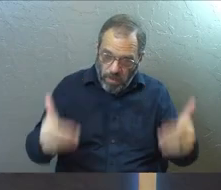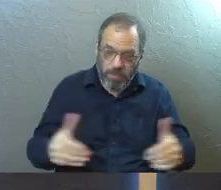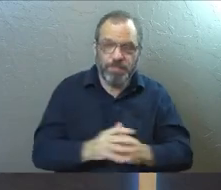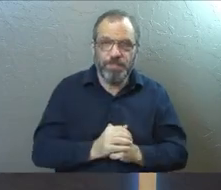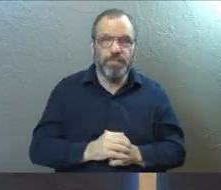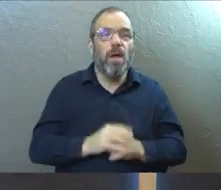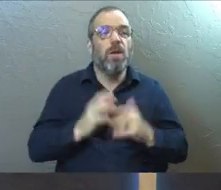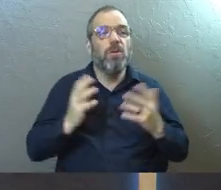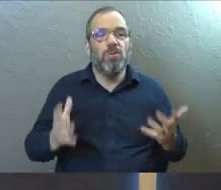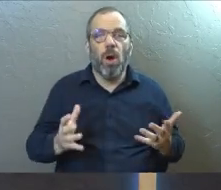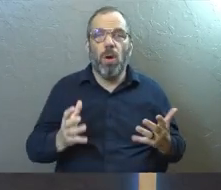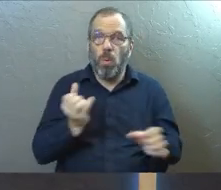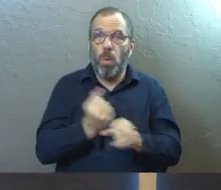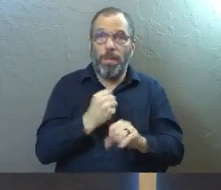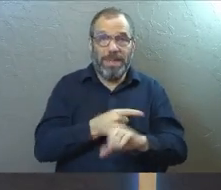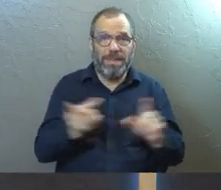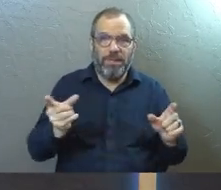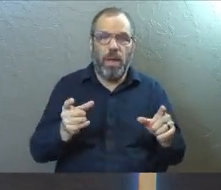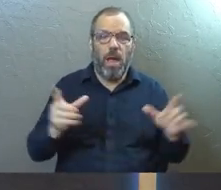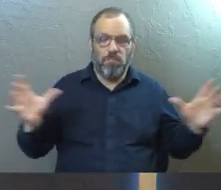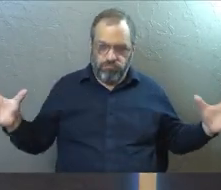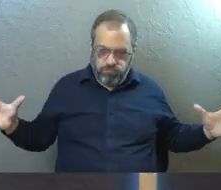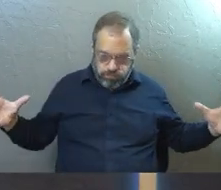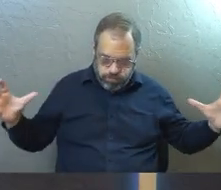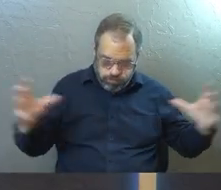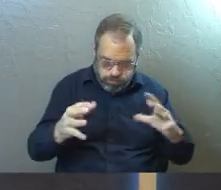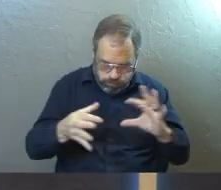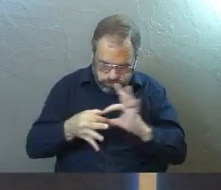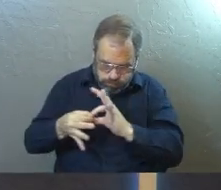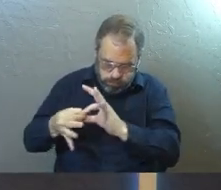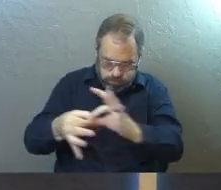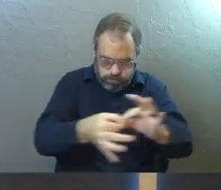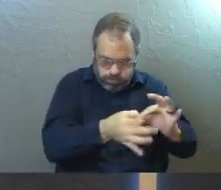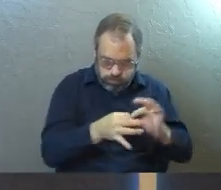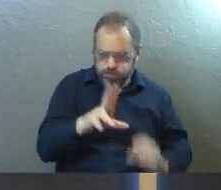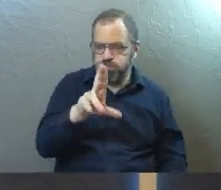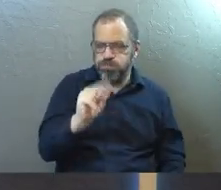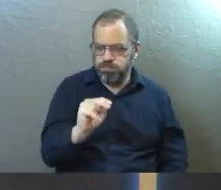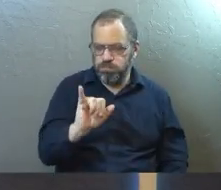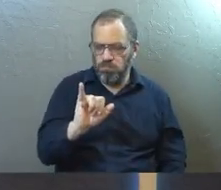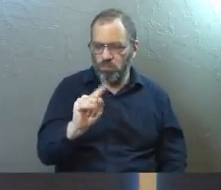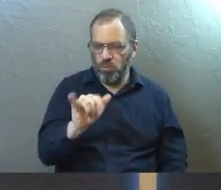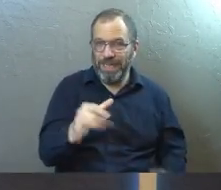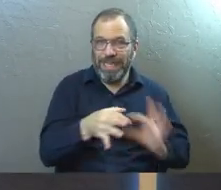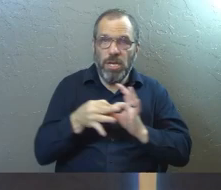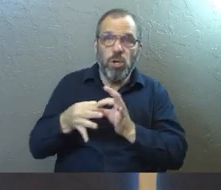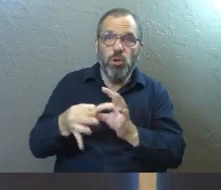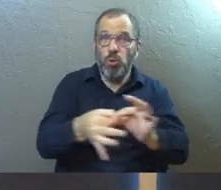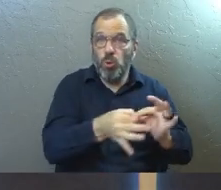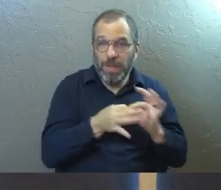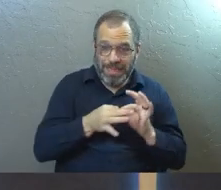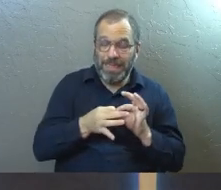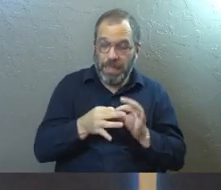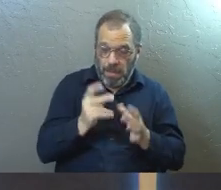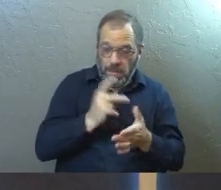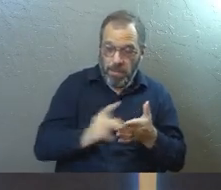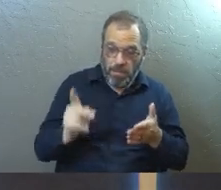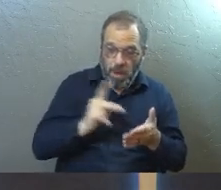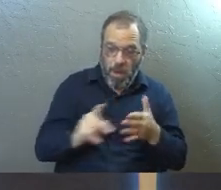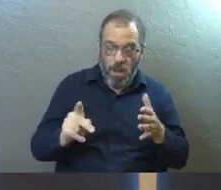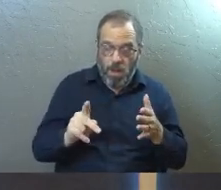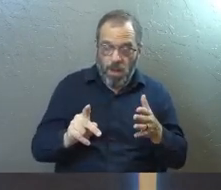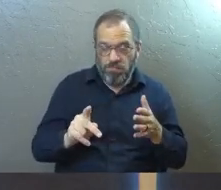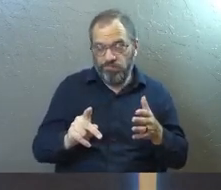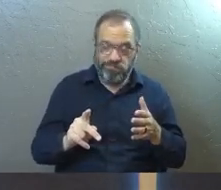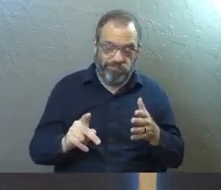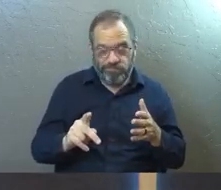goal. And so we are all created differently, but he calls us to unity, right? And Paul's specific call in this passage on unity